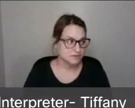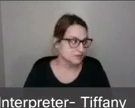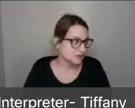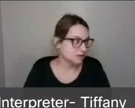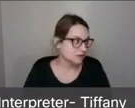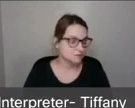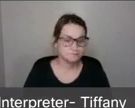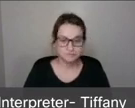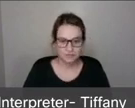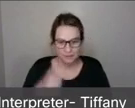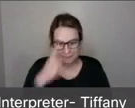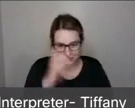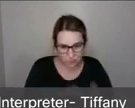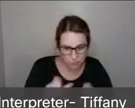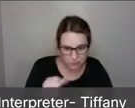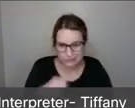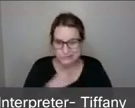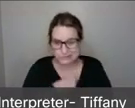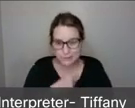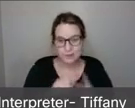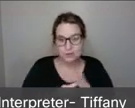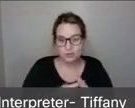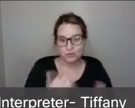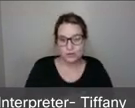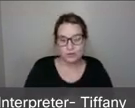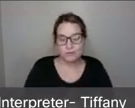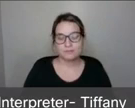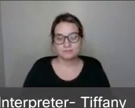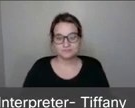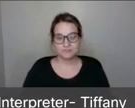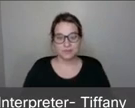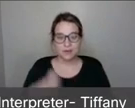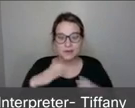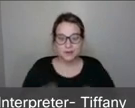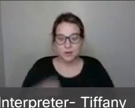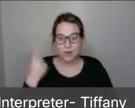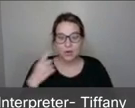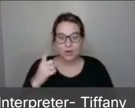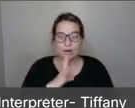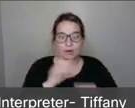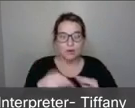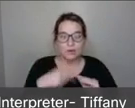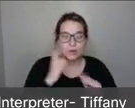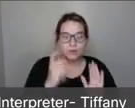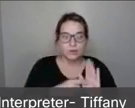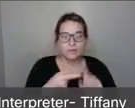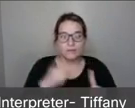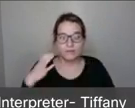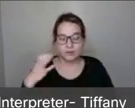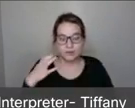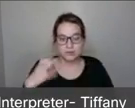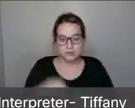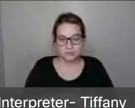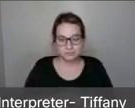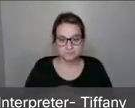Okay, I believe you guys can hear us now. I apologize. I'm going to have to start over. Citizens may only speak when recognized by the chair or the presiding officer